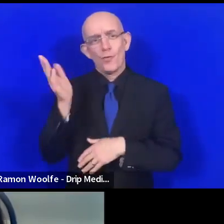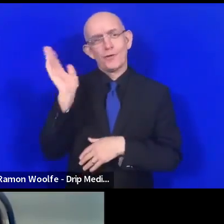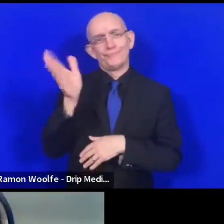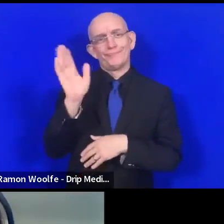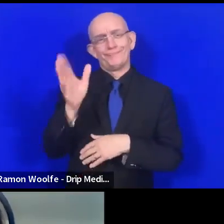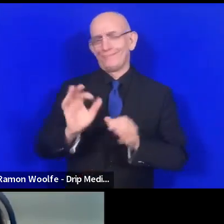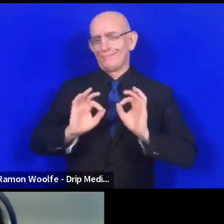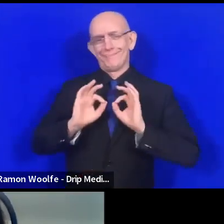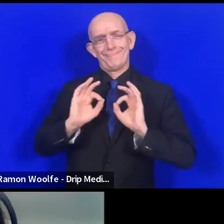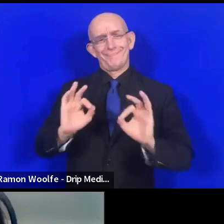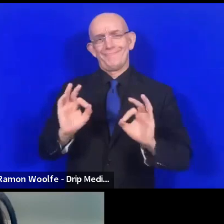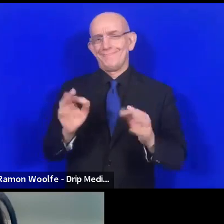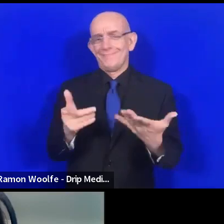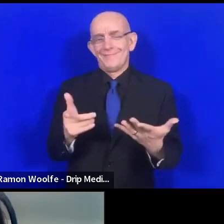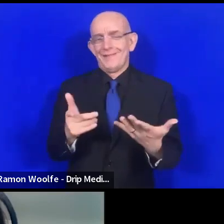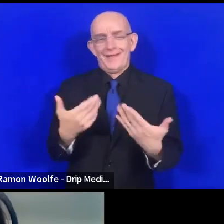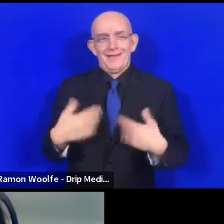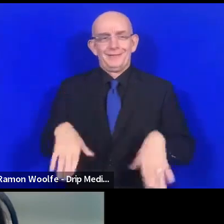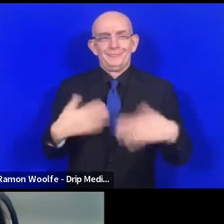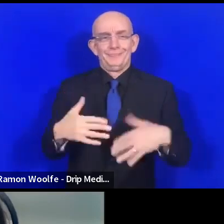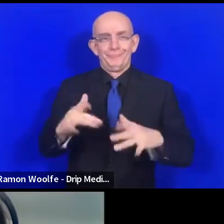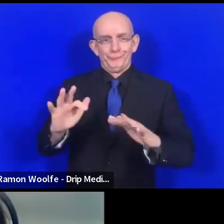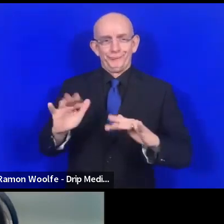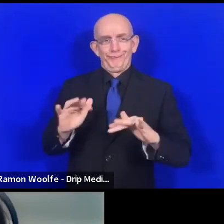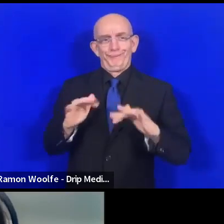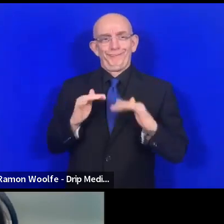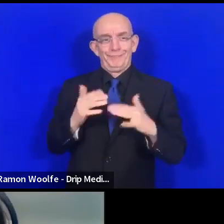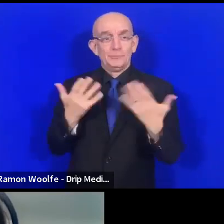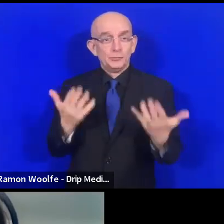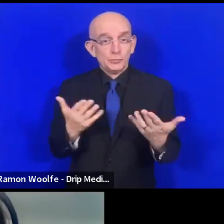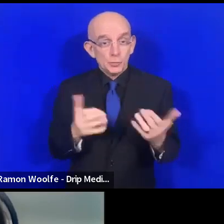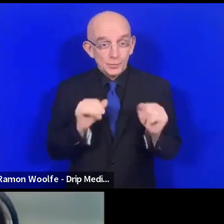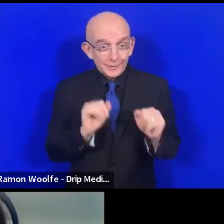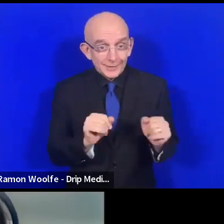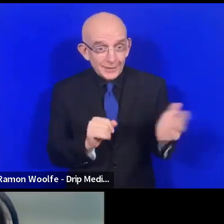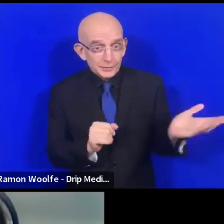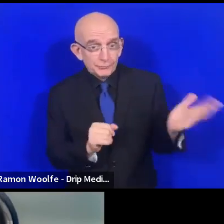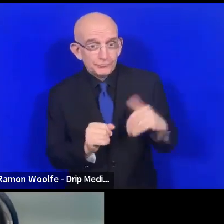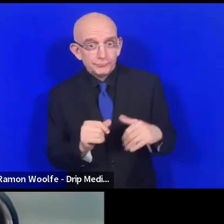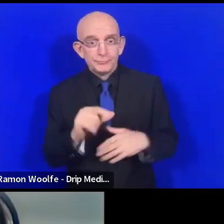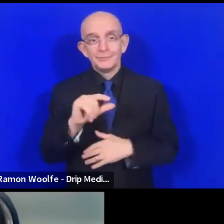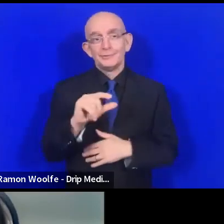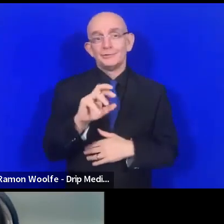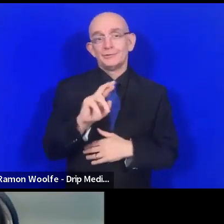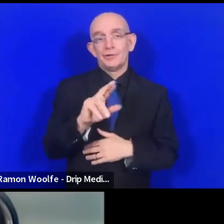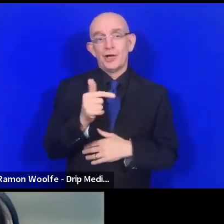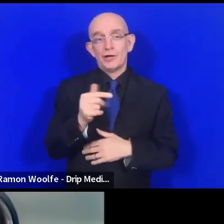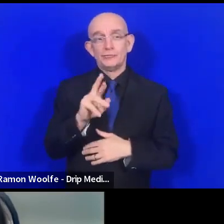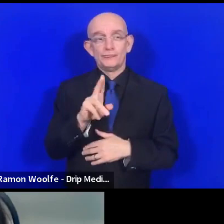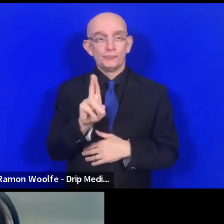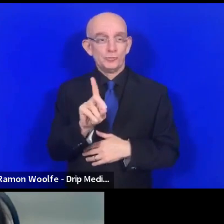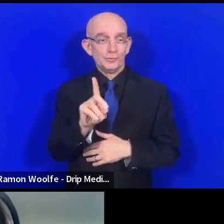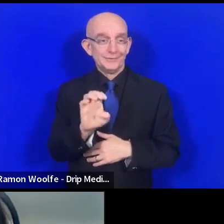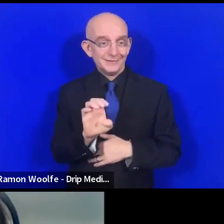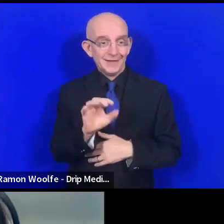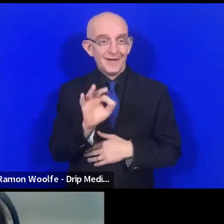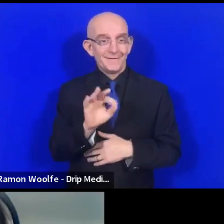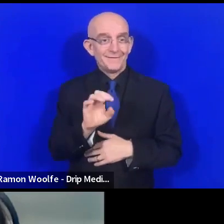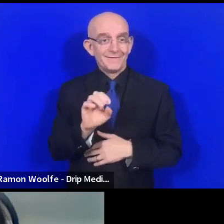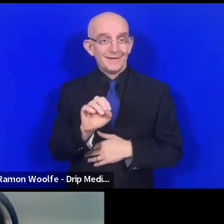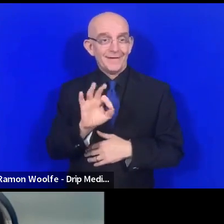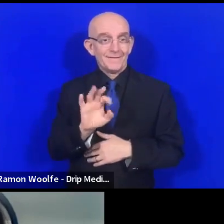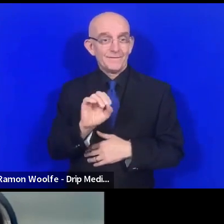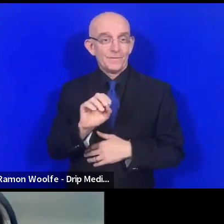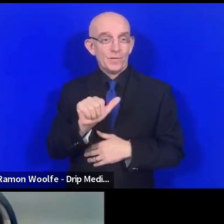believe, are now working. Getty, if you're there, do you want to share with us any, just a few thoughts on your